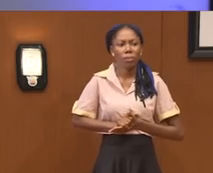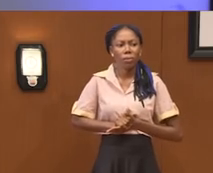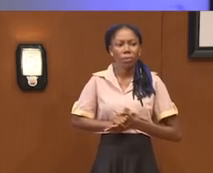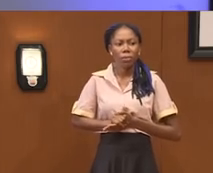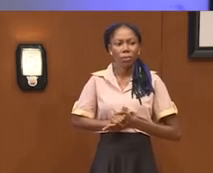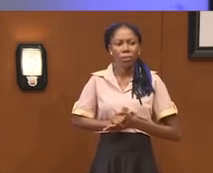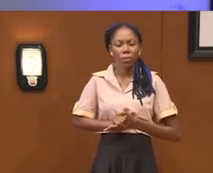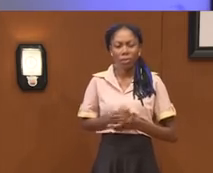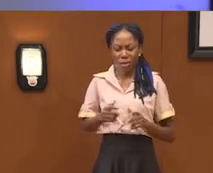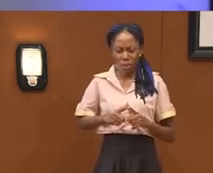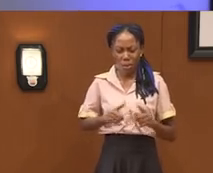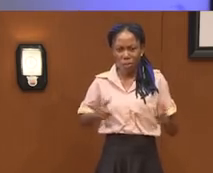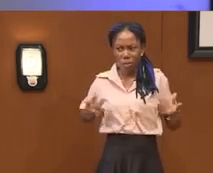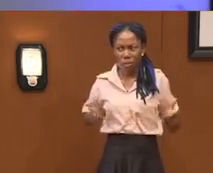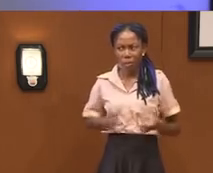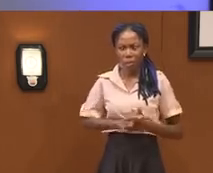The gap is wide.